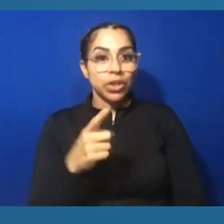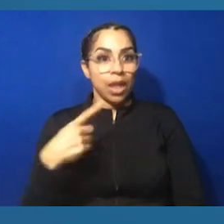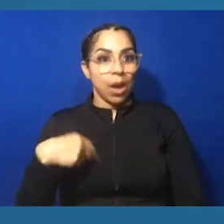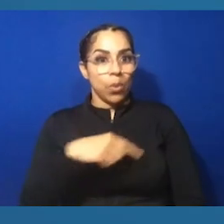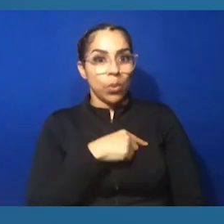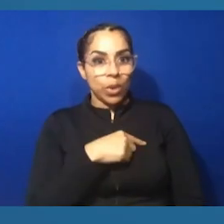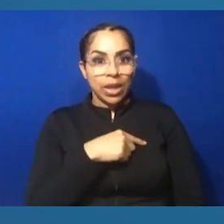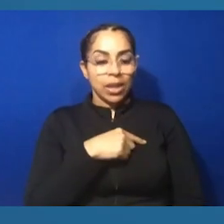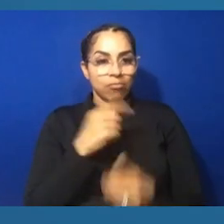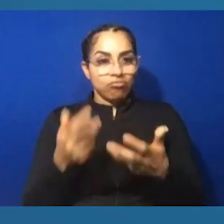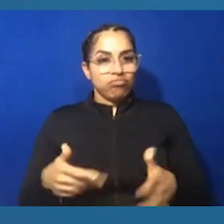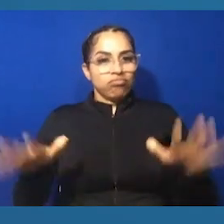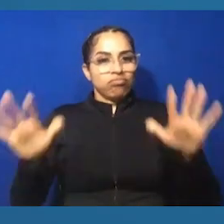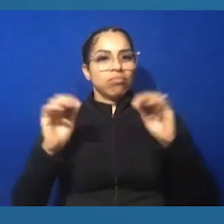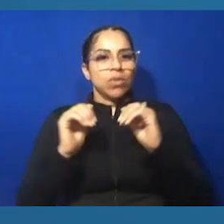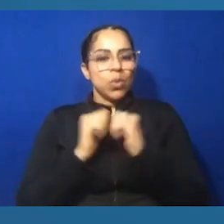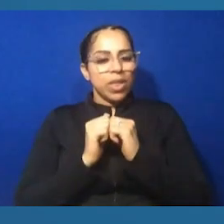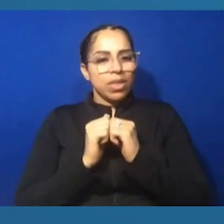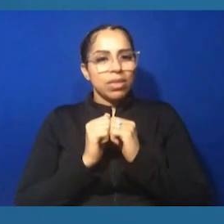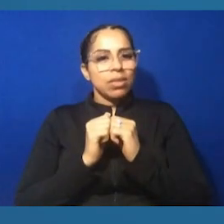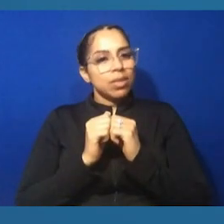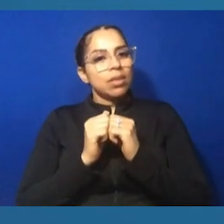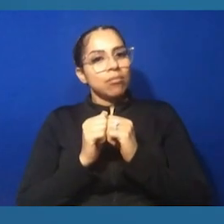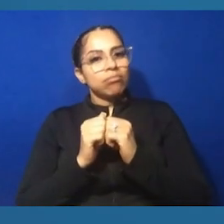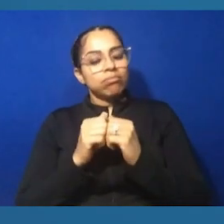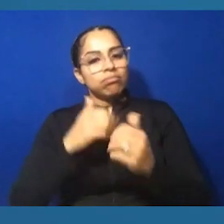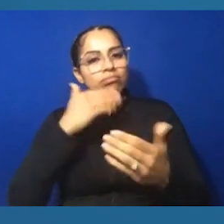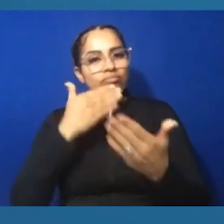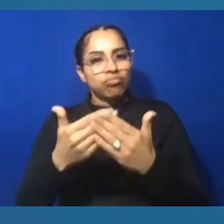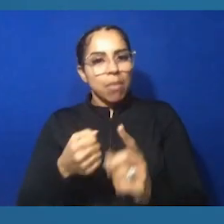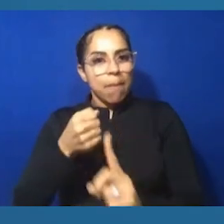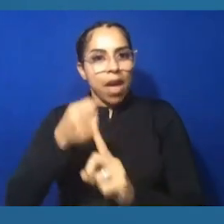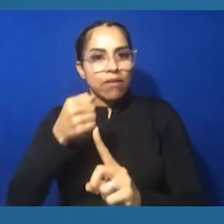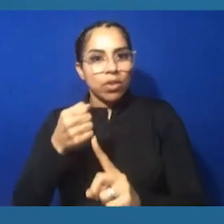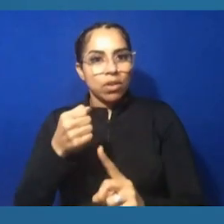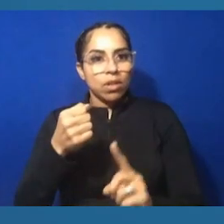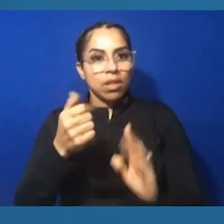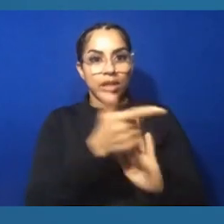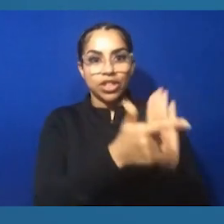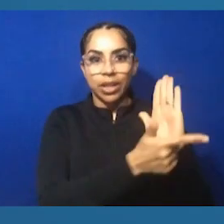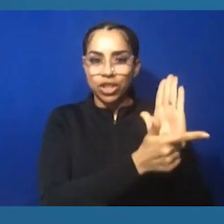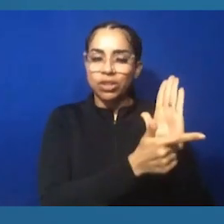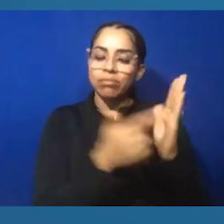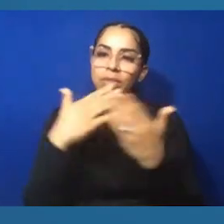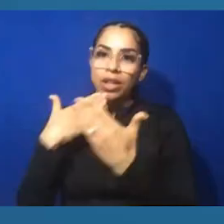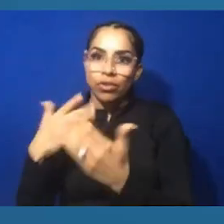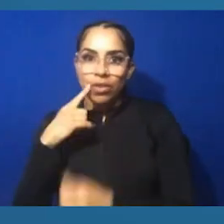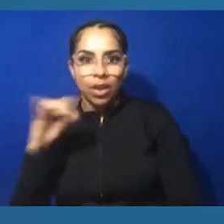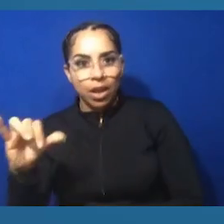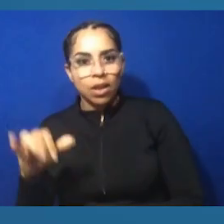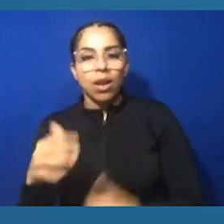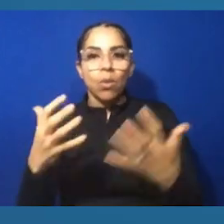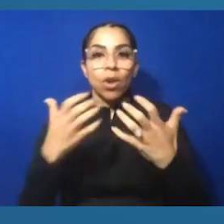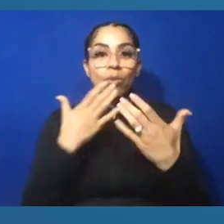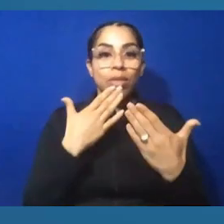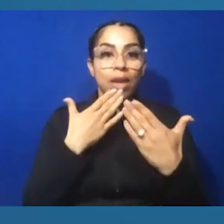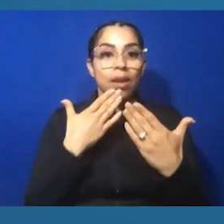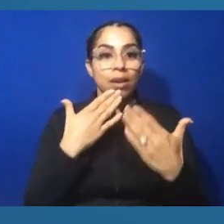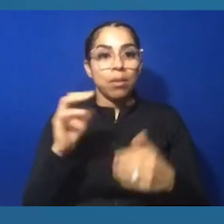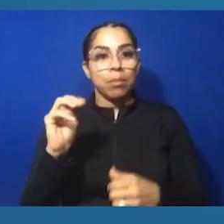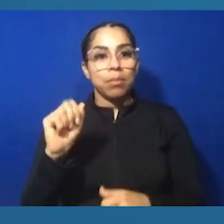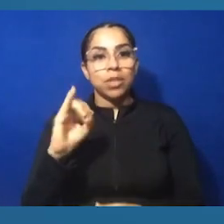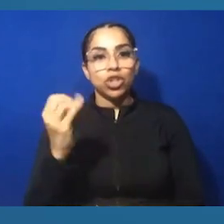some type of impactful legislation. So thank you for that. I also want to thank Majority Leader Stewart Cousins for